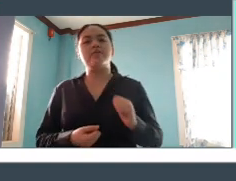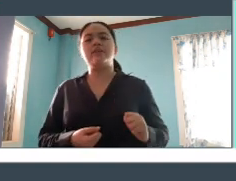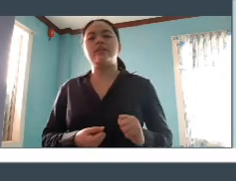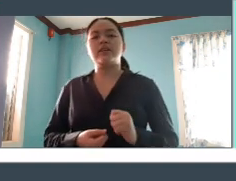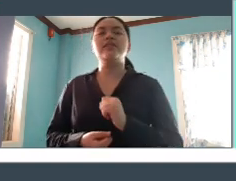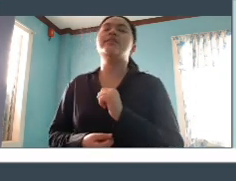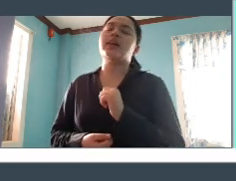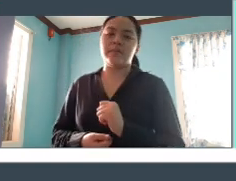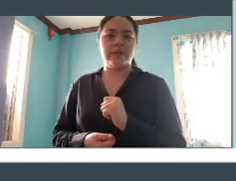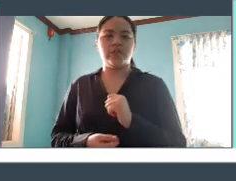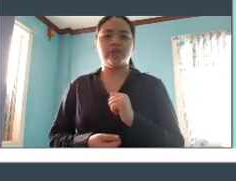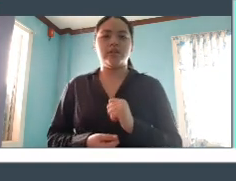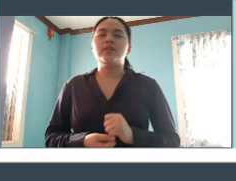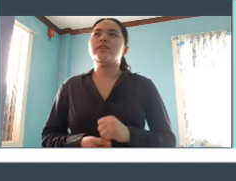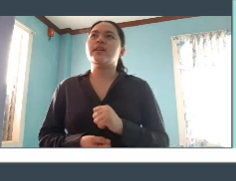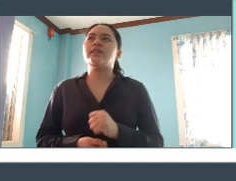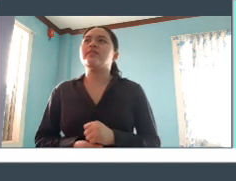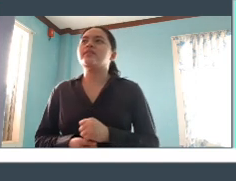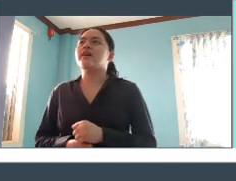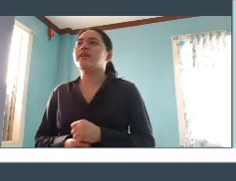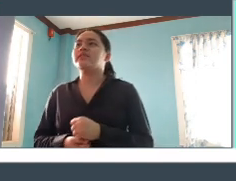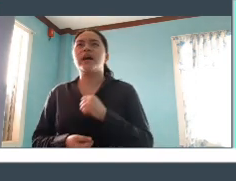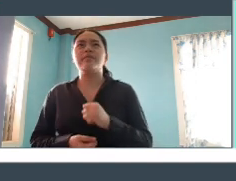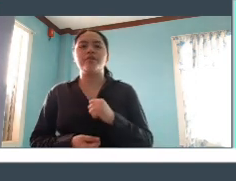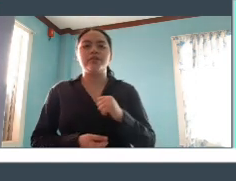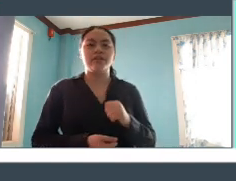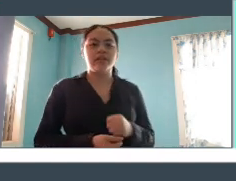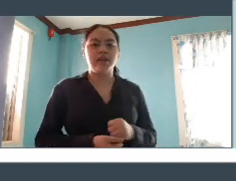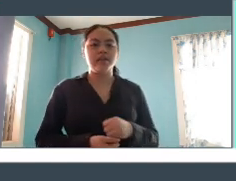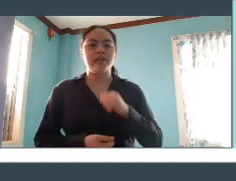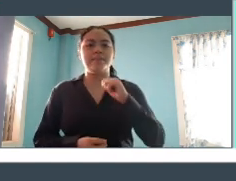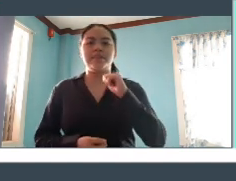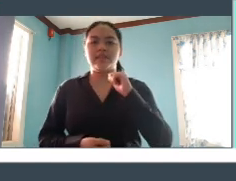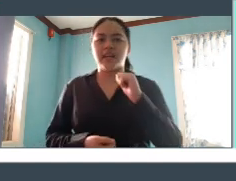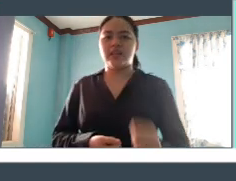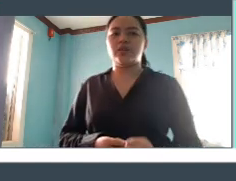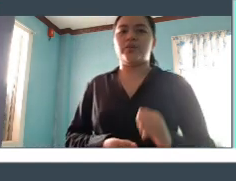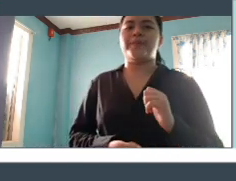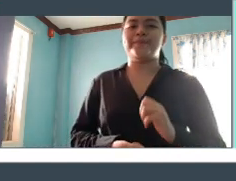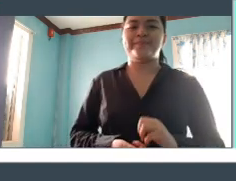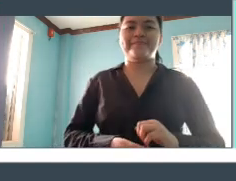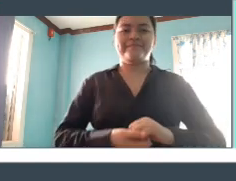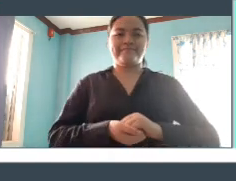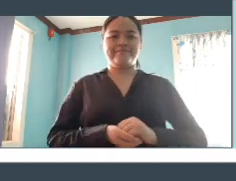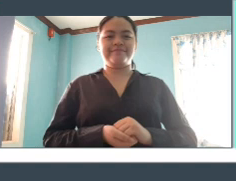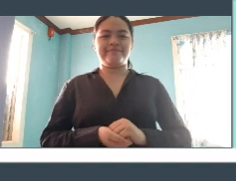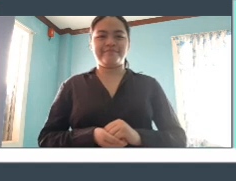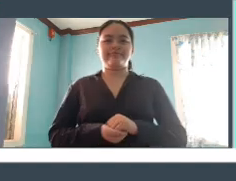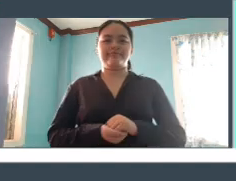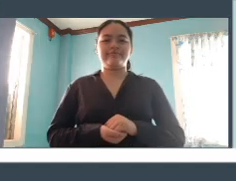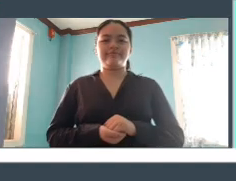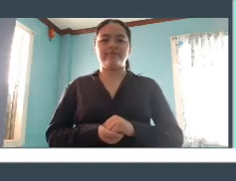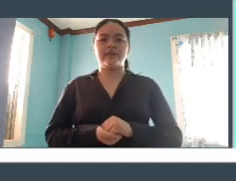my favorite, is cabbage. Second is the carrot and the potato.